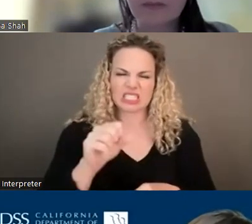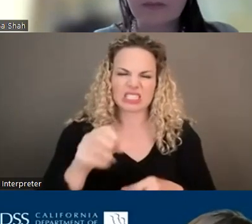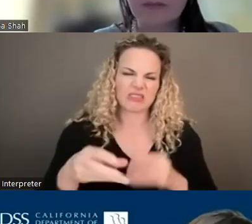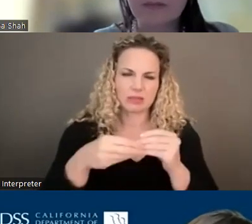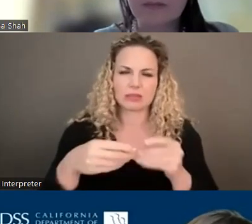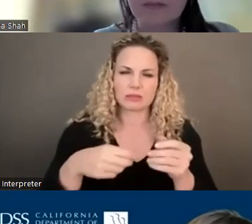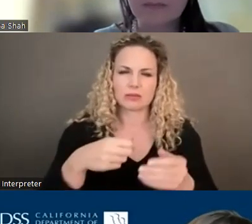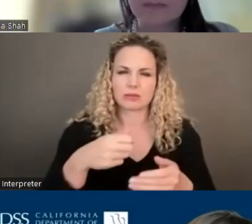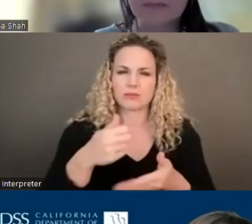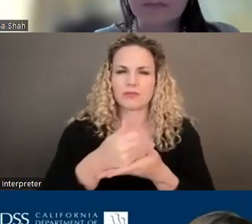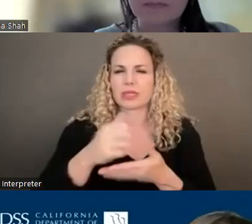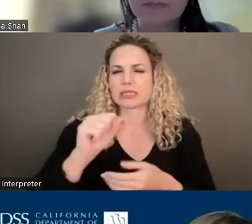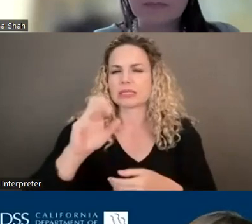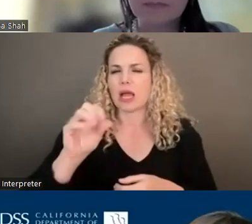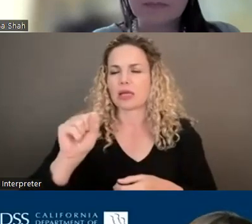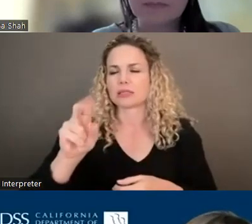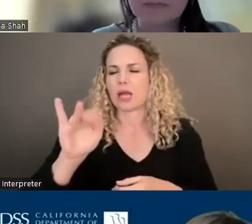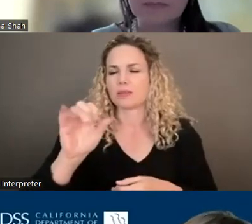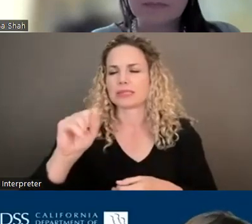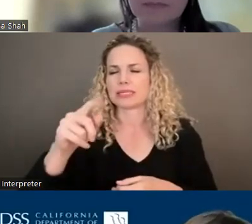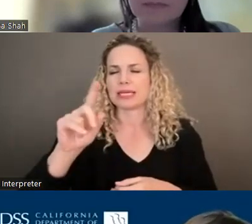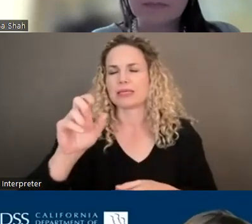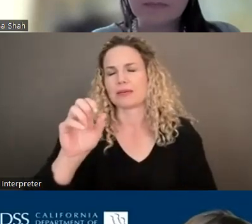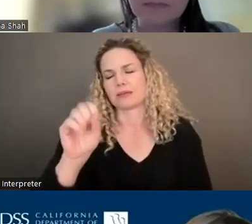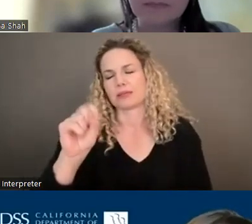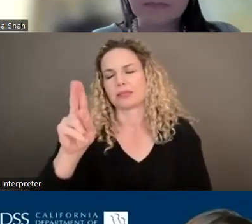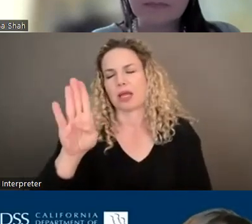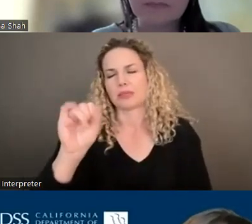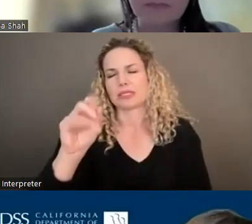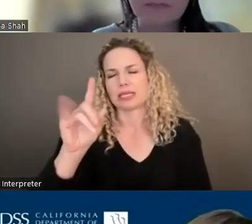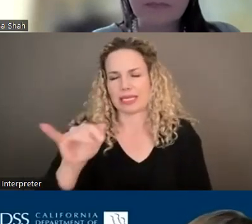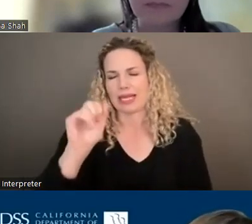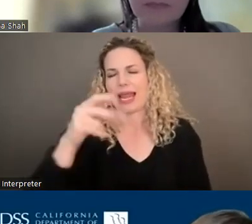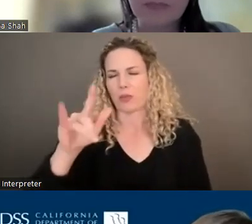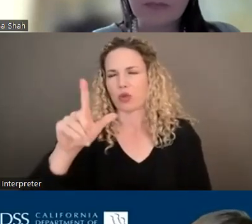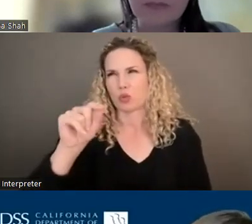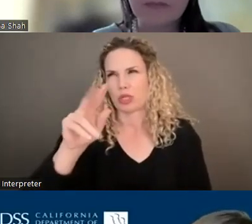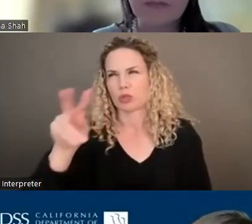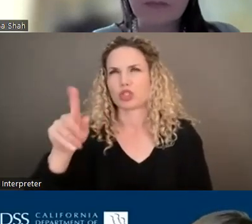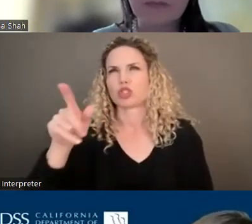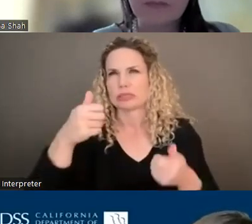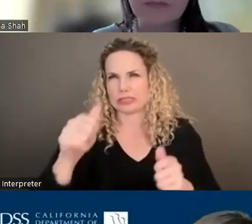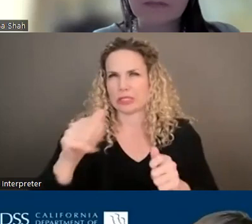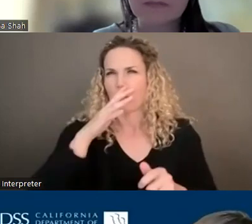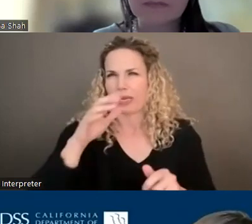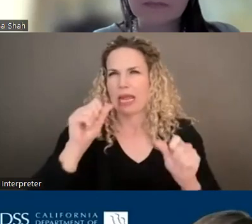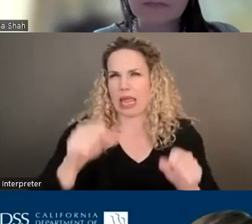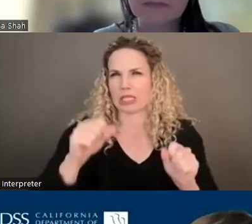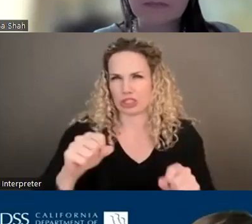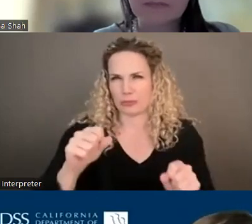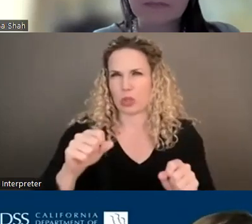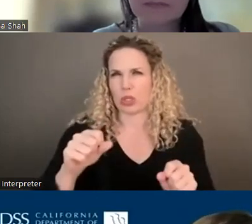April 2022, you would be eligible. Yeah, especially if you're still providing childcare to those